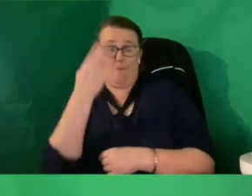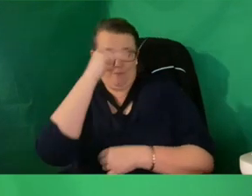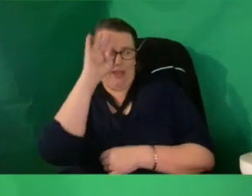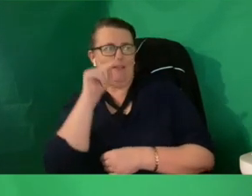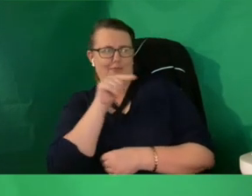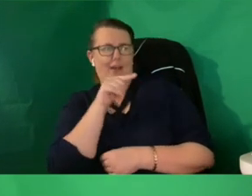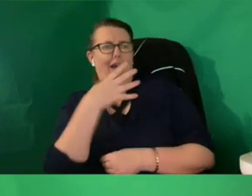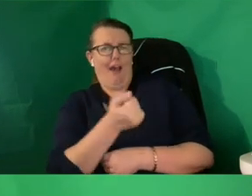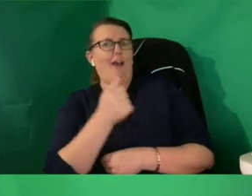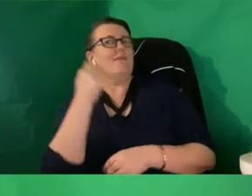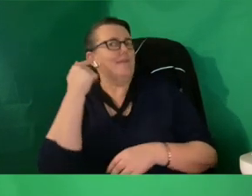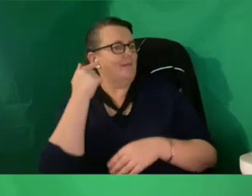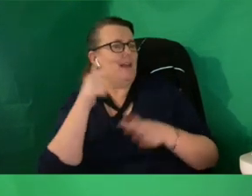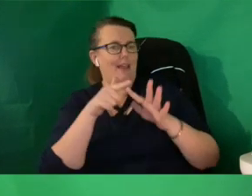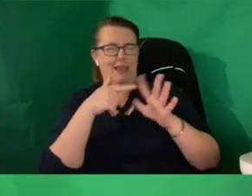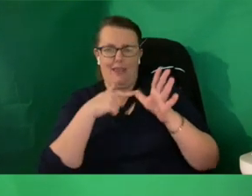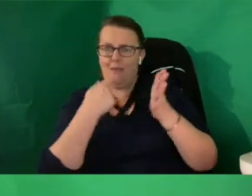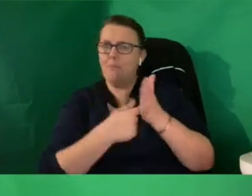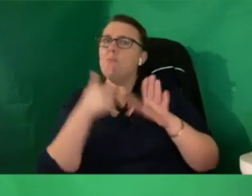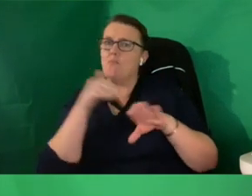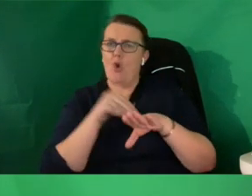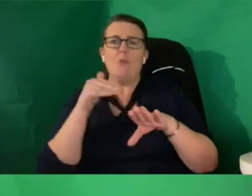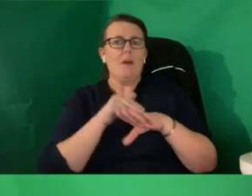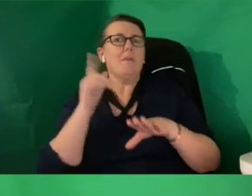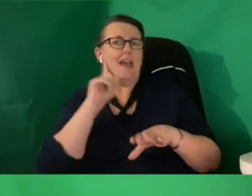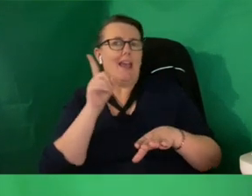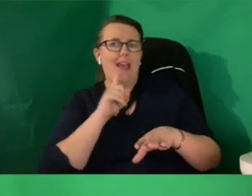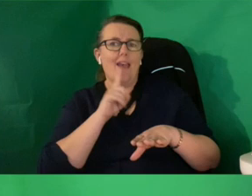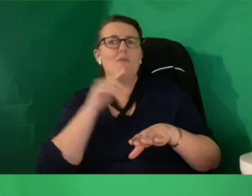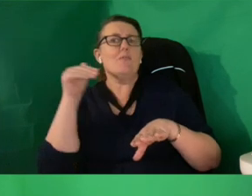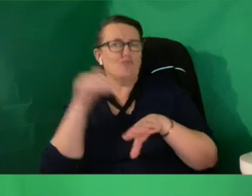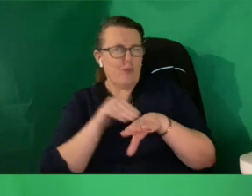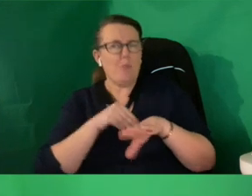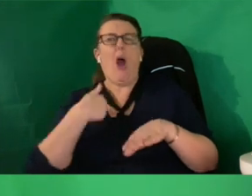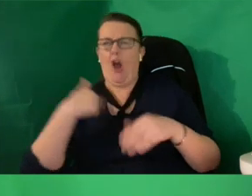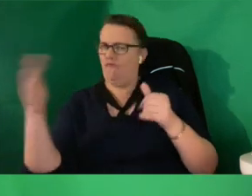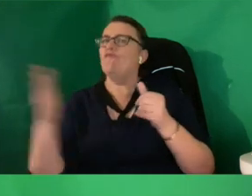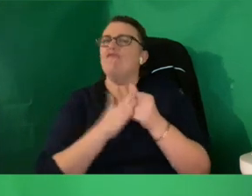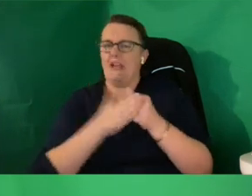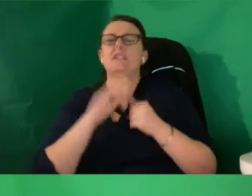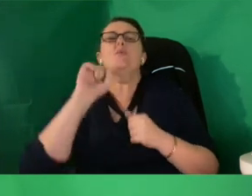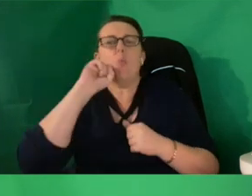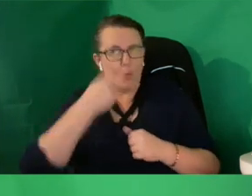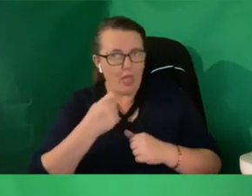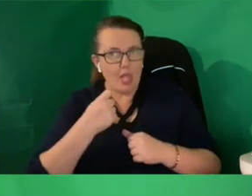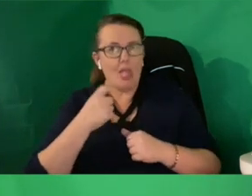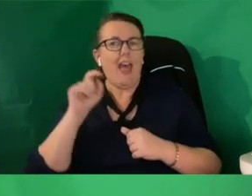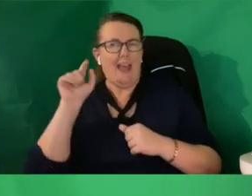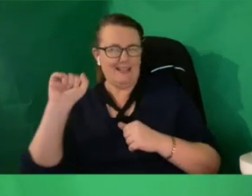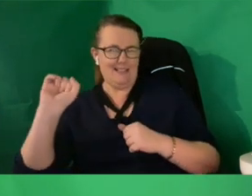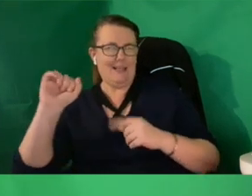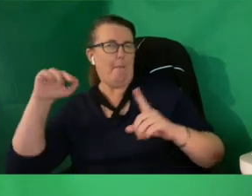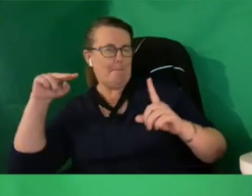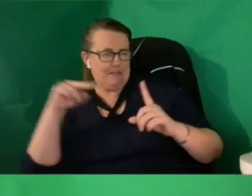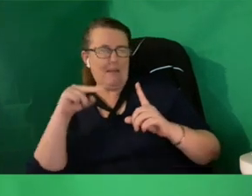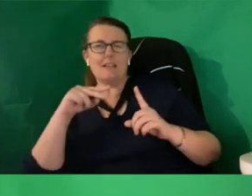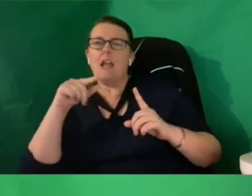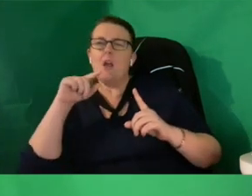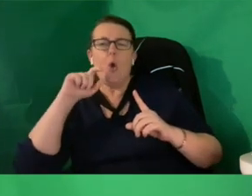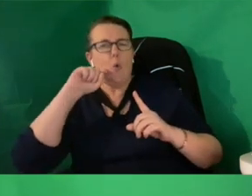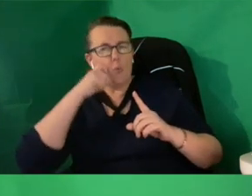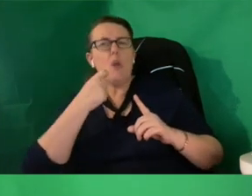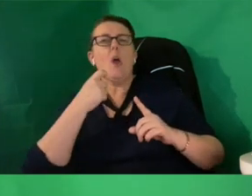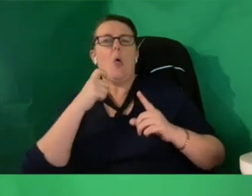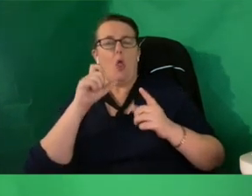suffering with a moderate severe hearing loss, and his perspective was